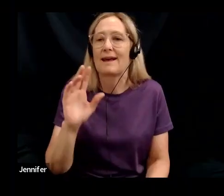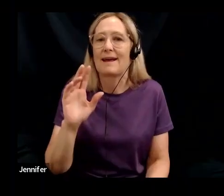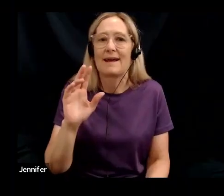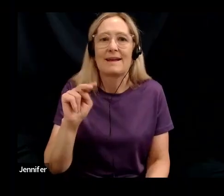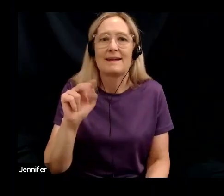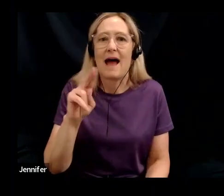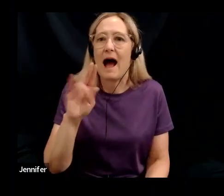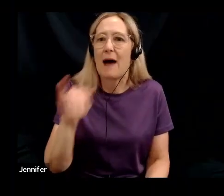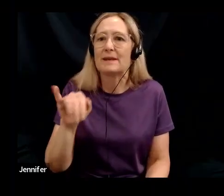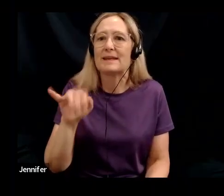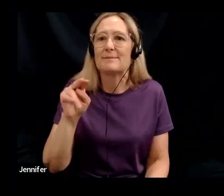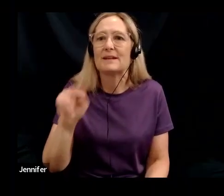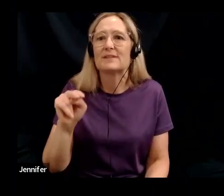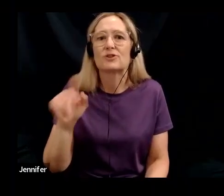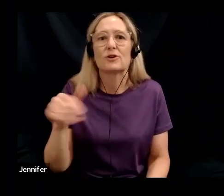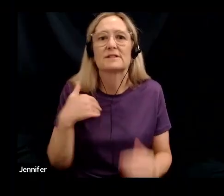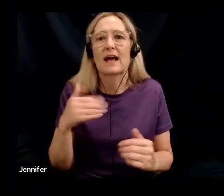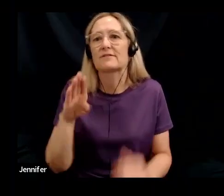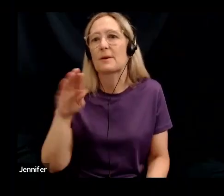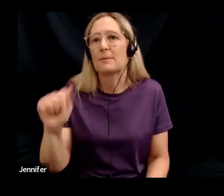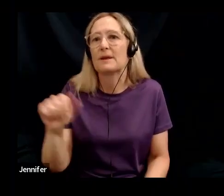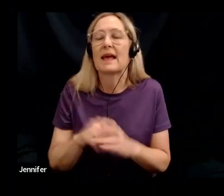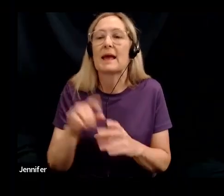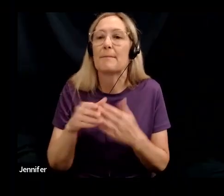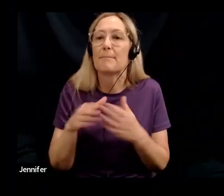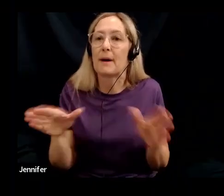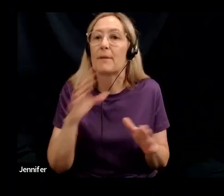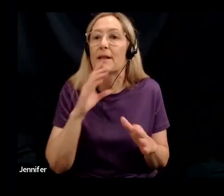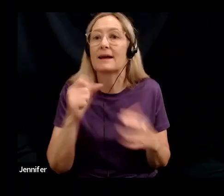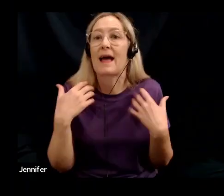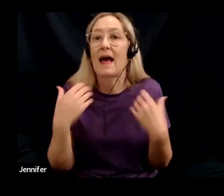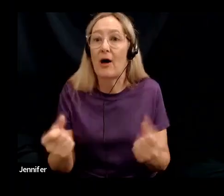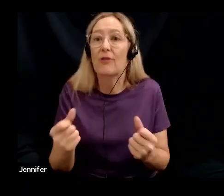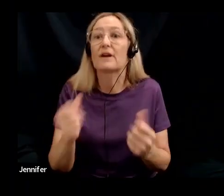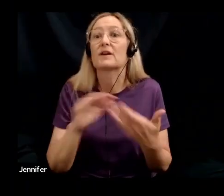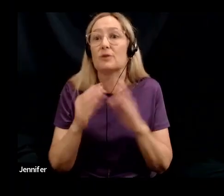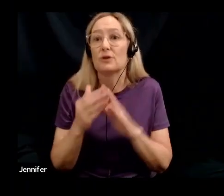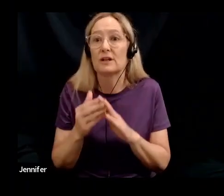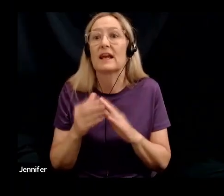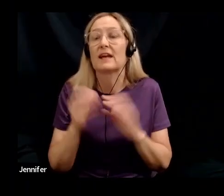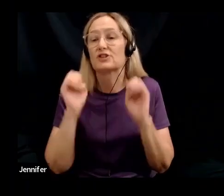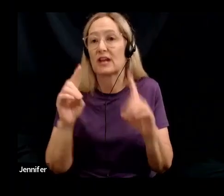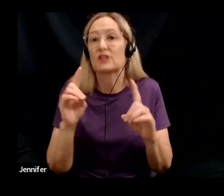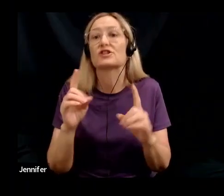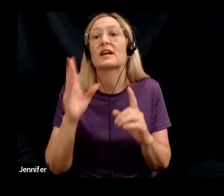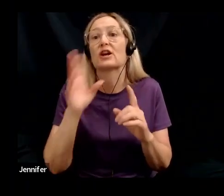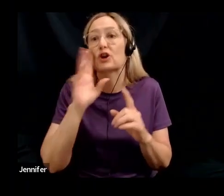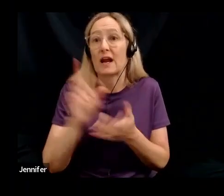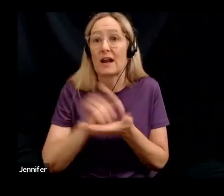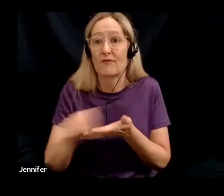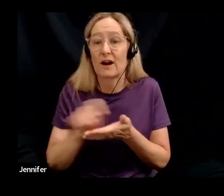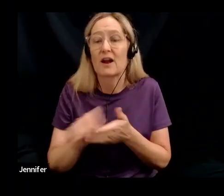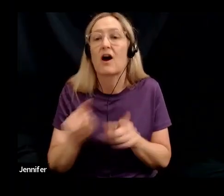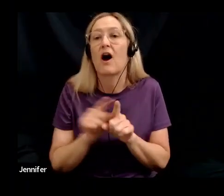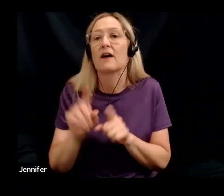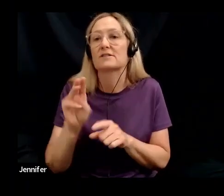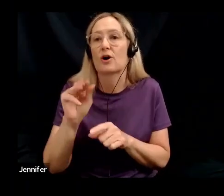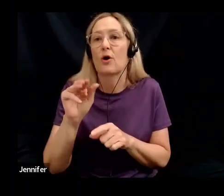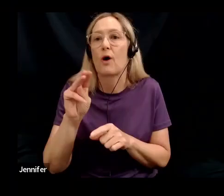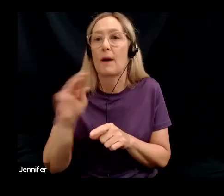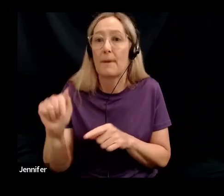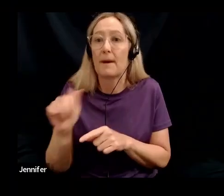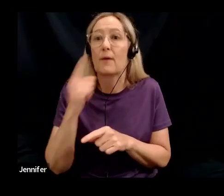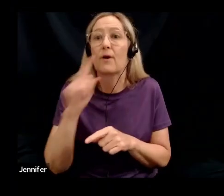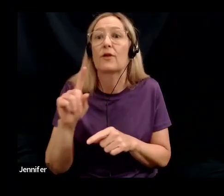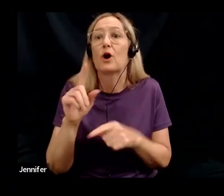holds a Bachelor of Science in Public Health, Community Health Education, and Creative Writing, as well as a Master of Public Health in Global